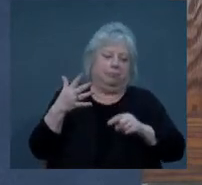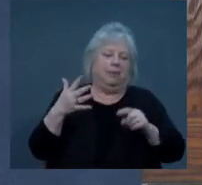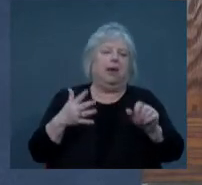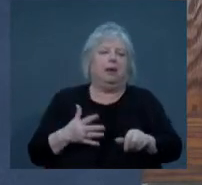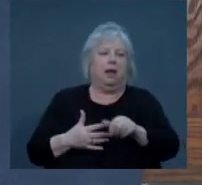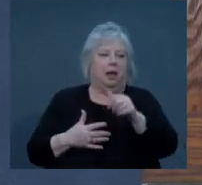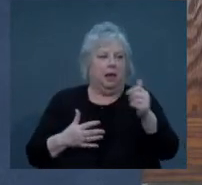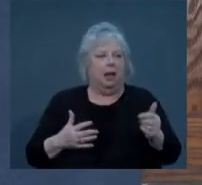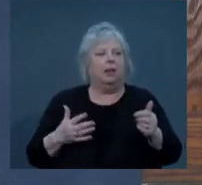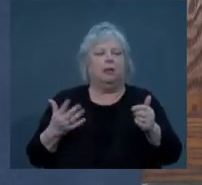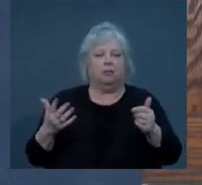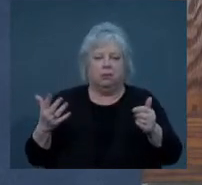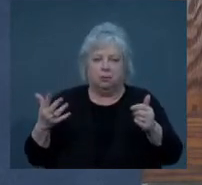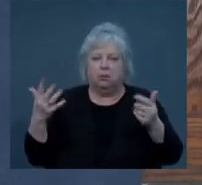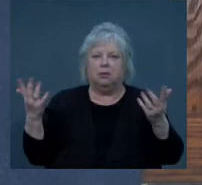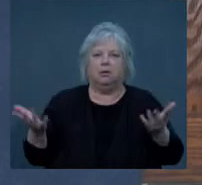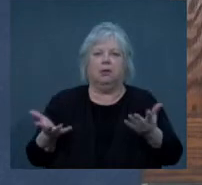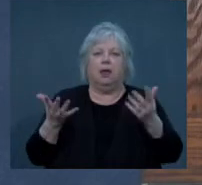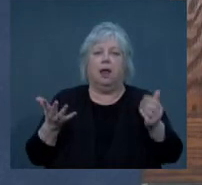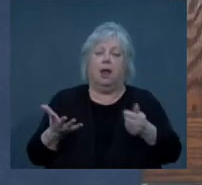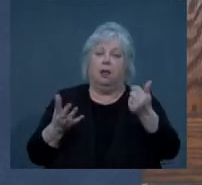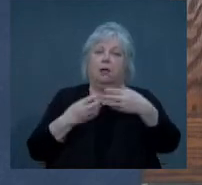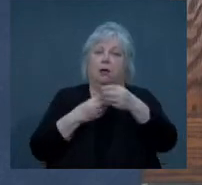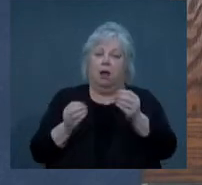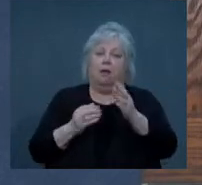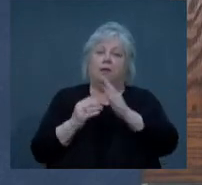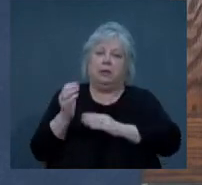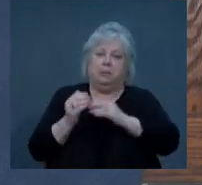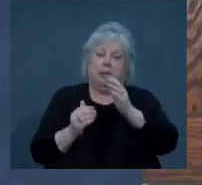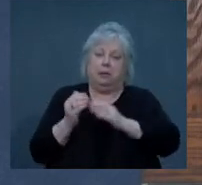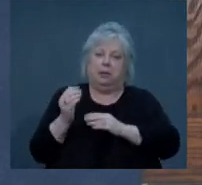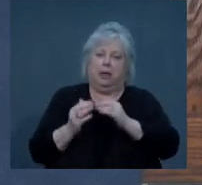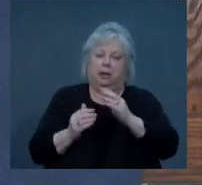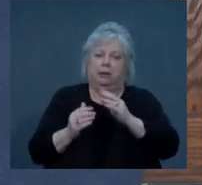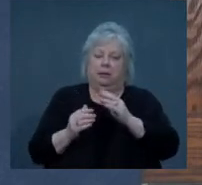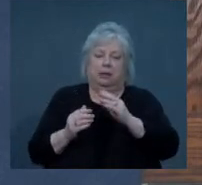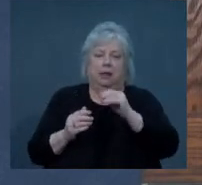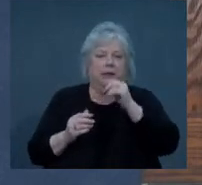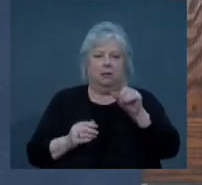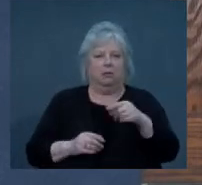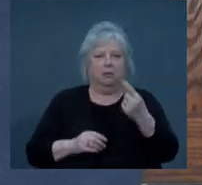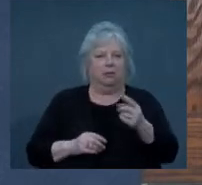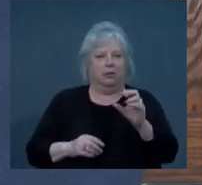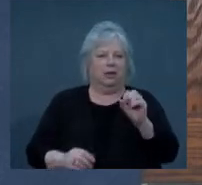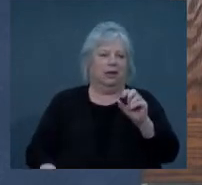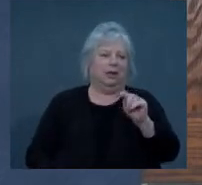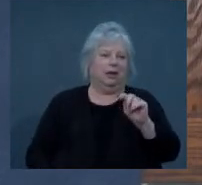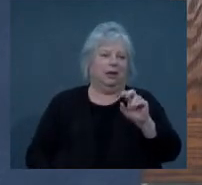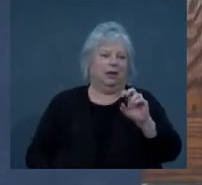of other office buildings besides Stephen Inc.'s building,